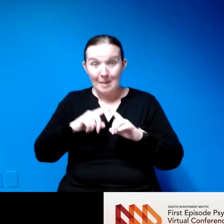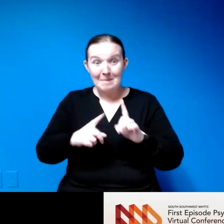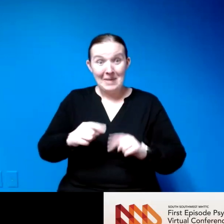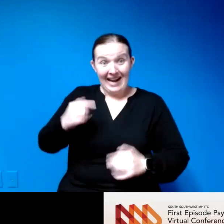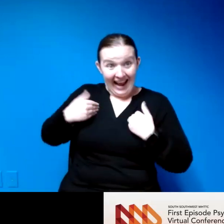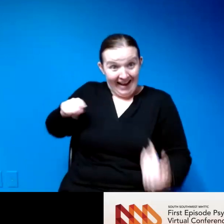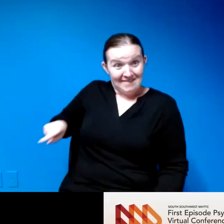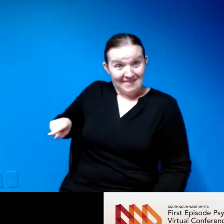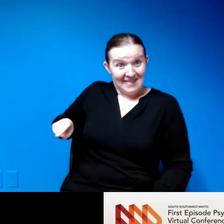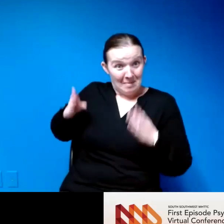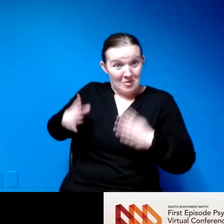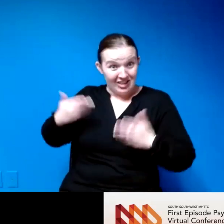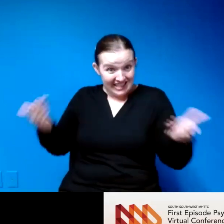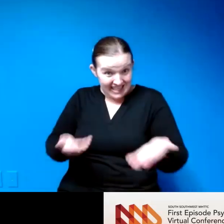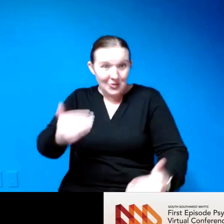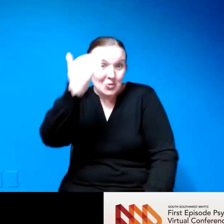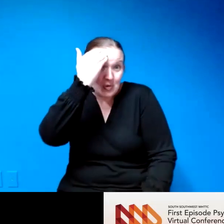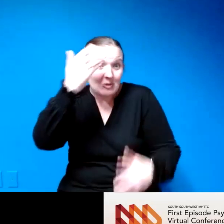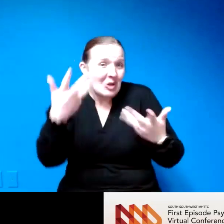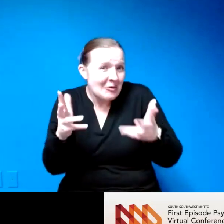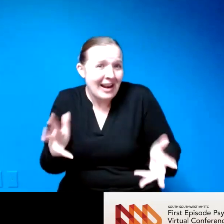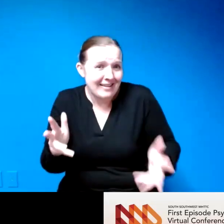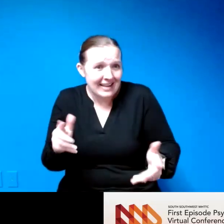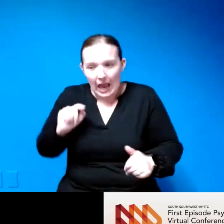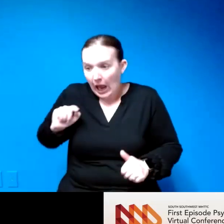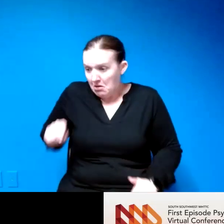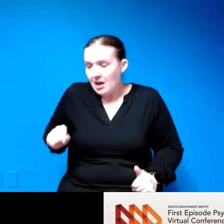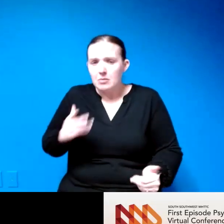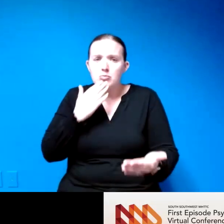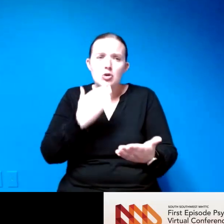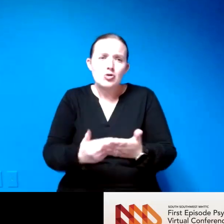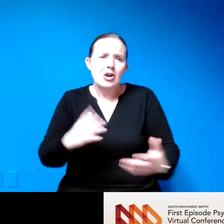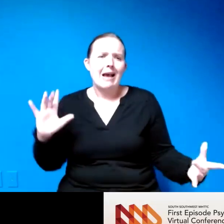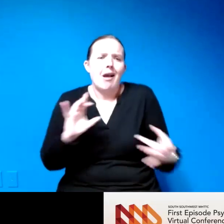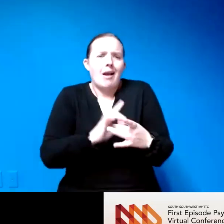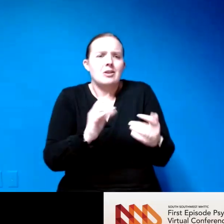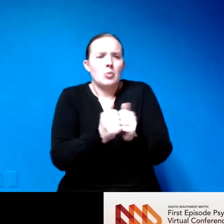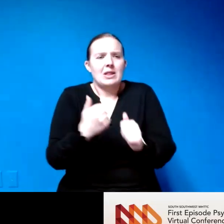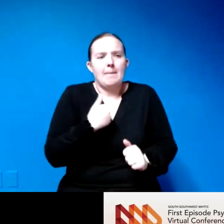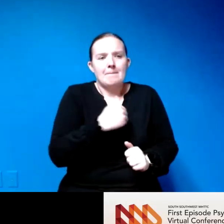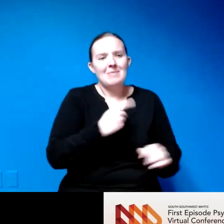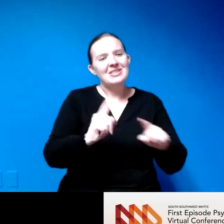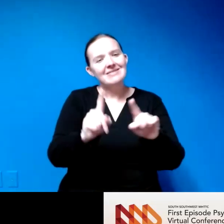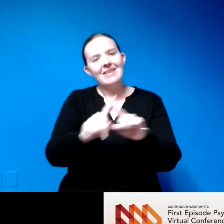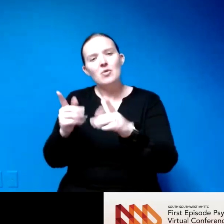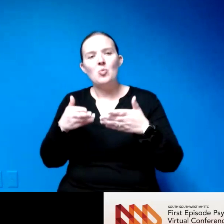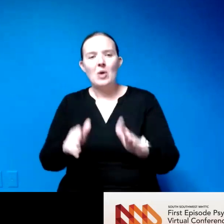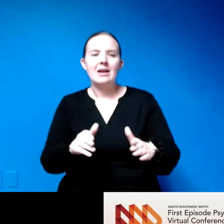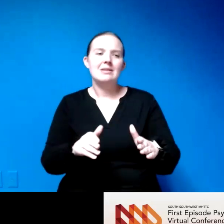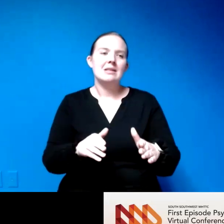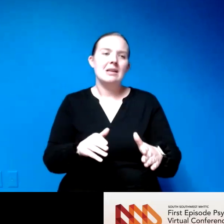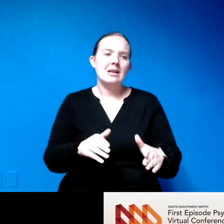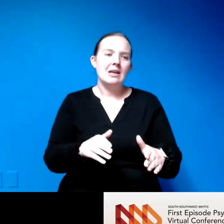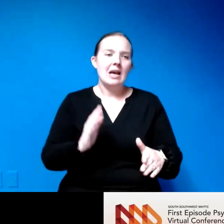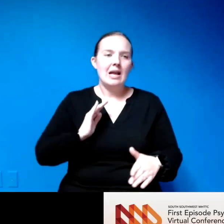here in the program who knows. And he has been really good at connecting with members in new ways and expanding our own sense